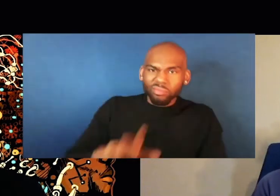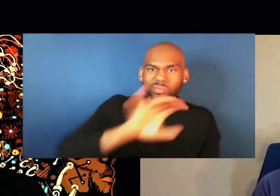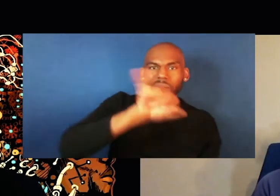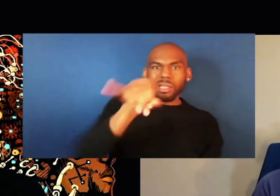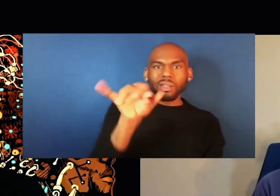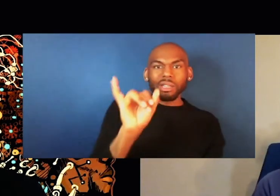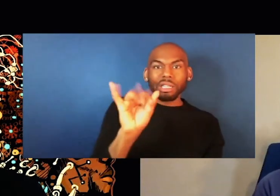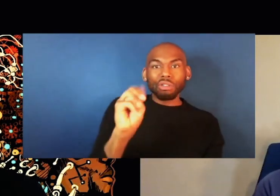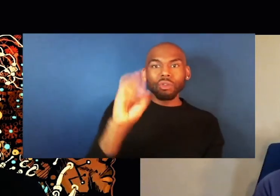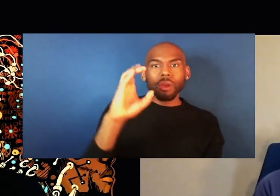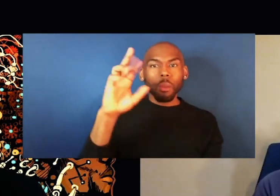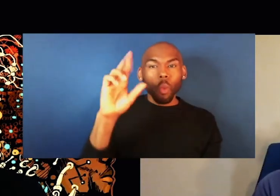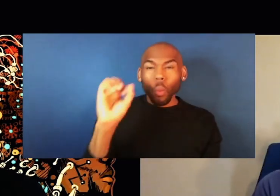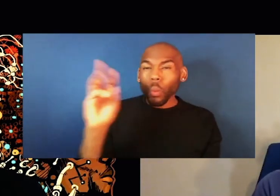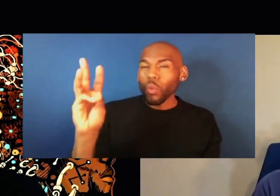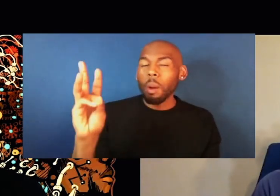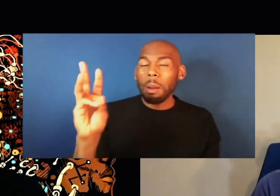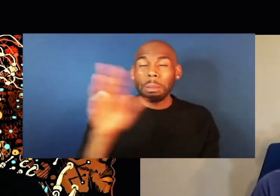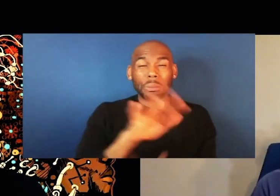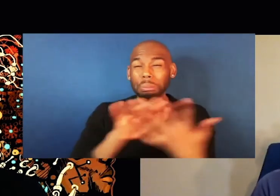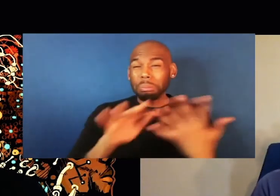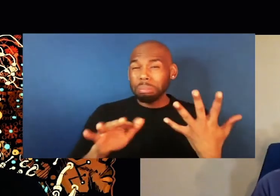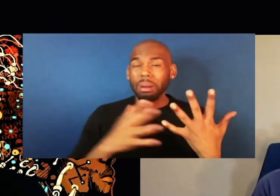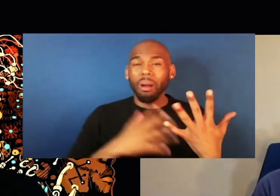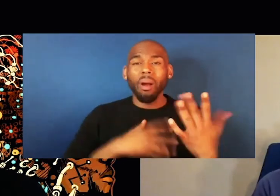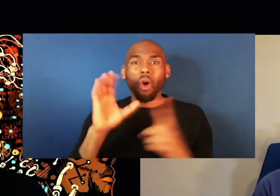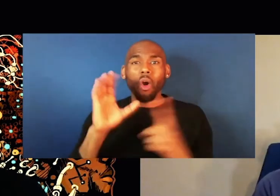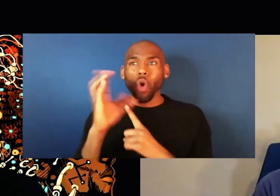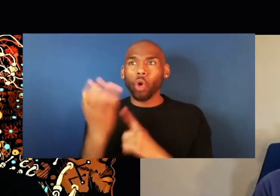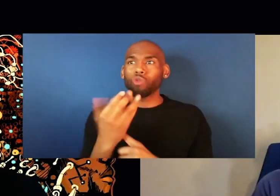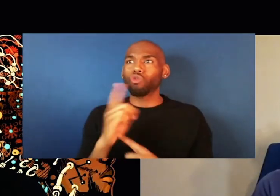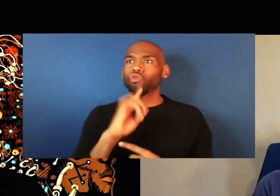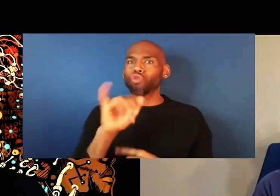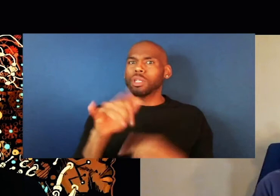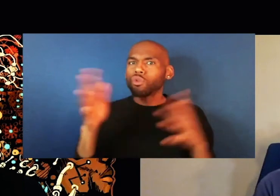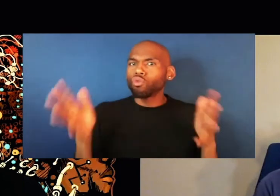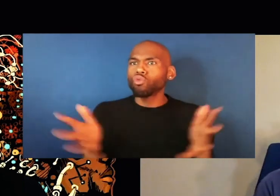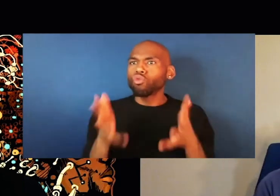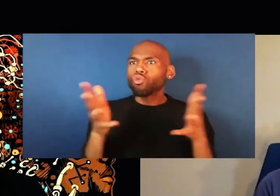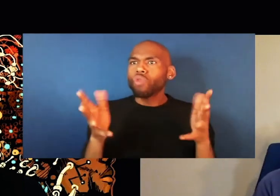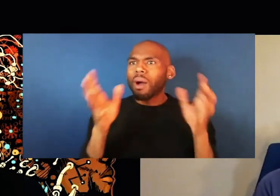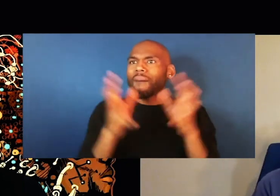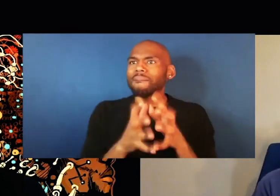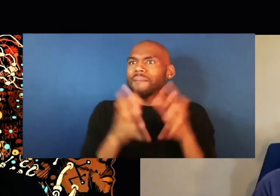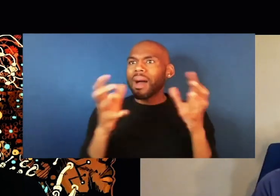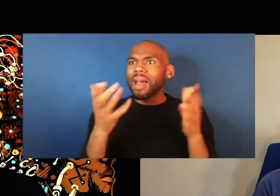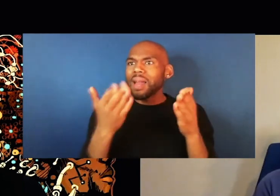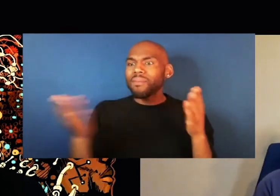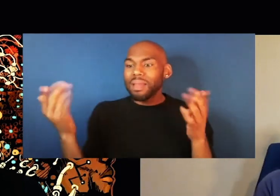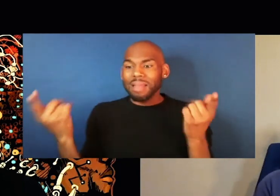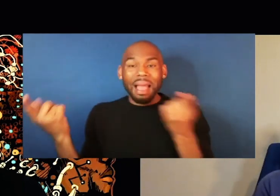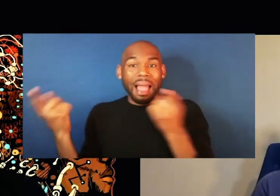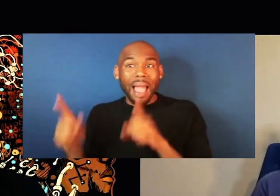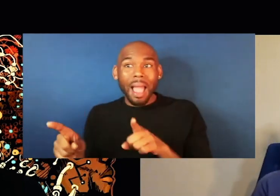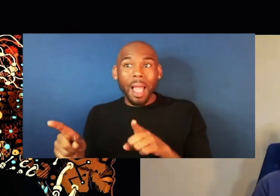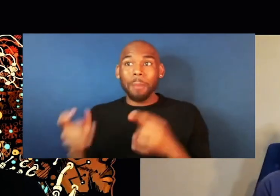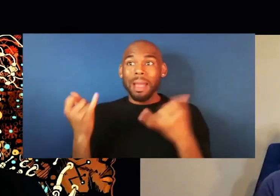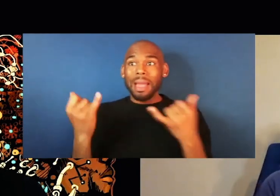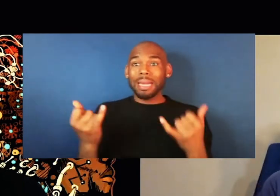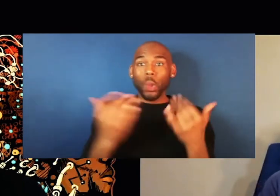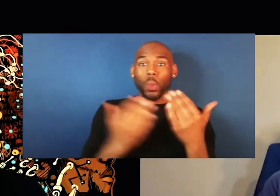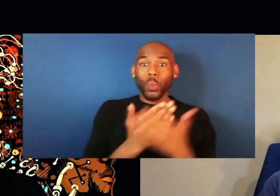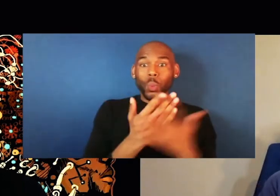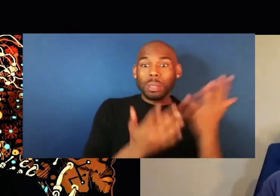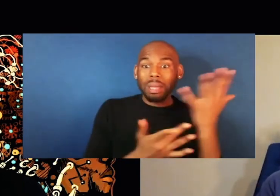oppression and everything, still to this day, you know. Our culture drives a lot of the things that happen. You know, it's just that now, like, as